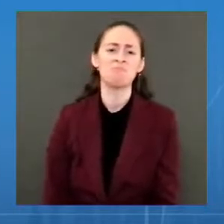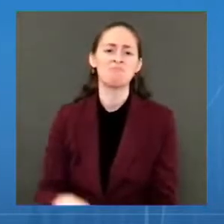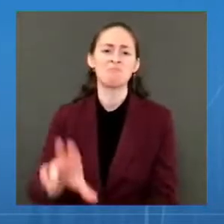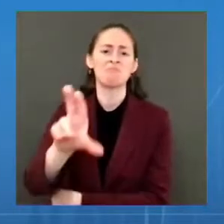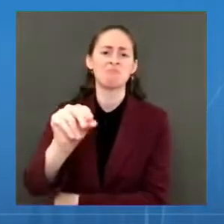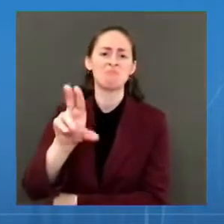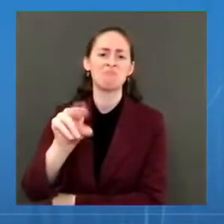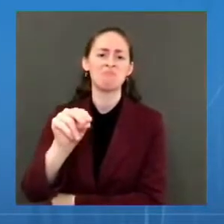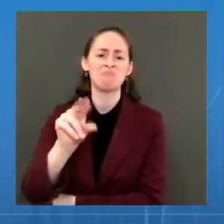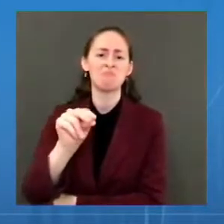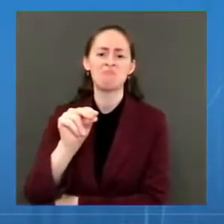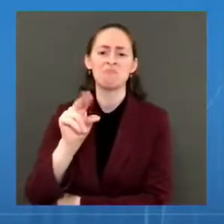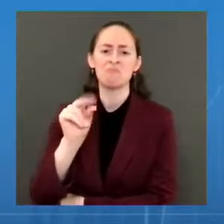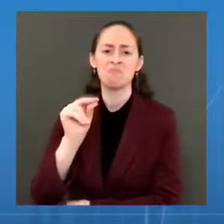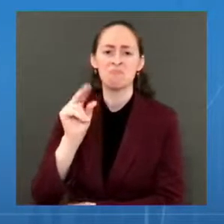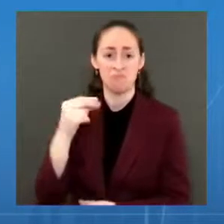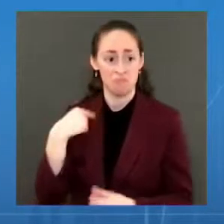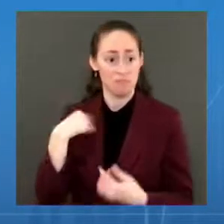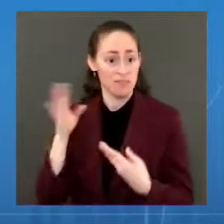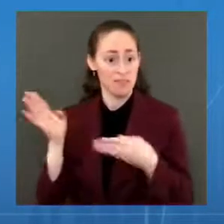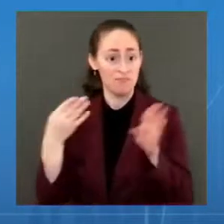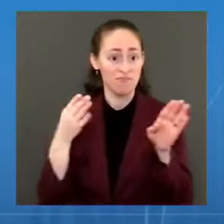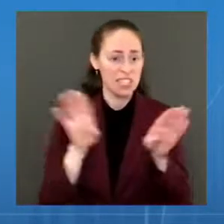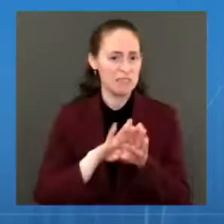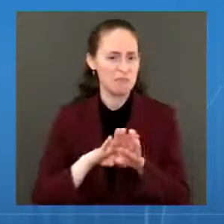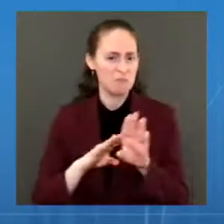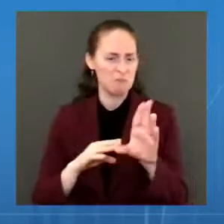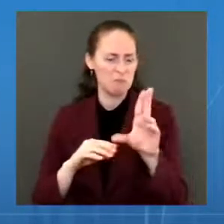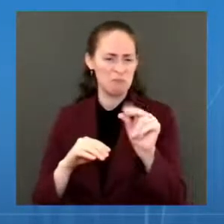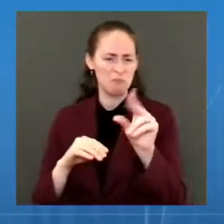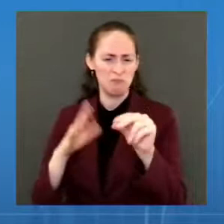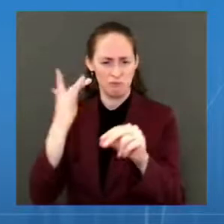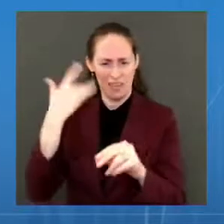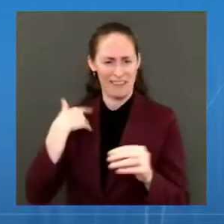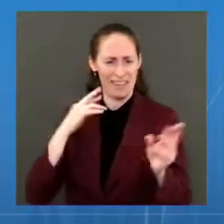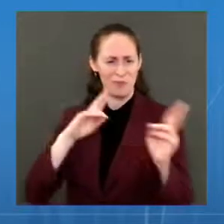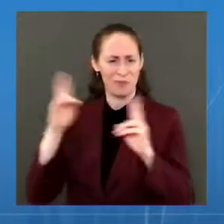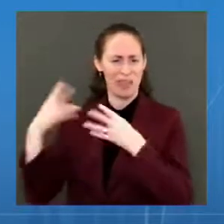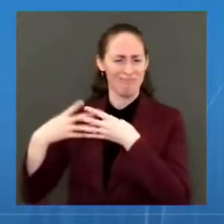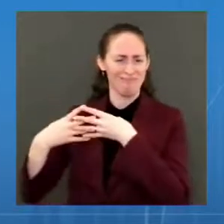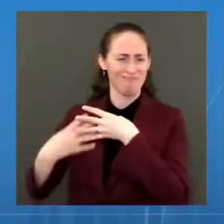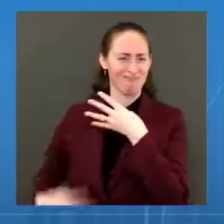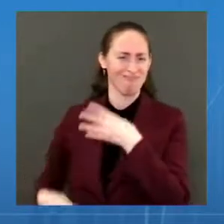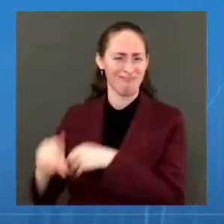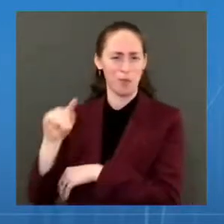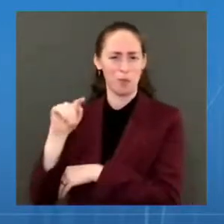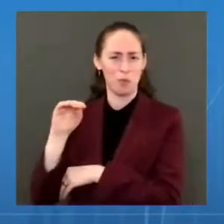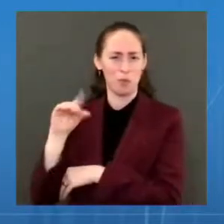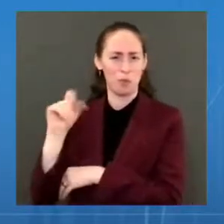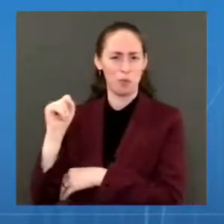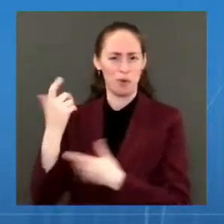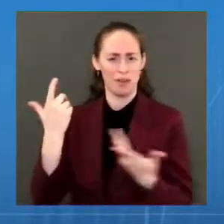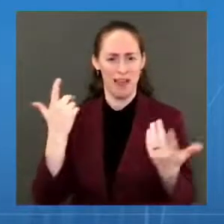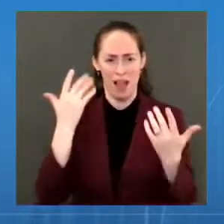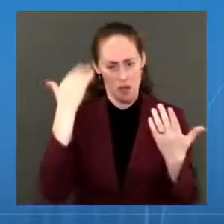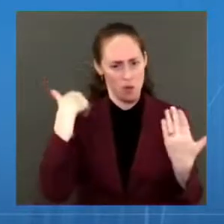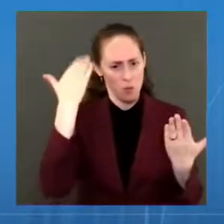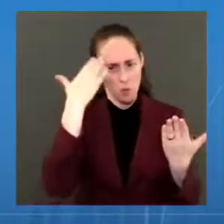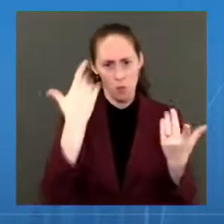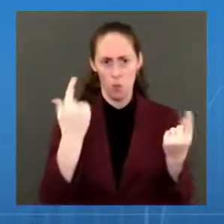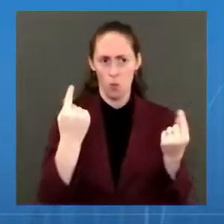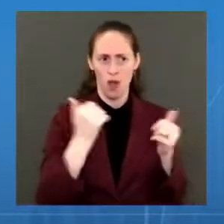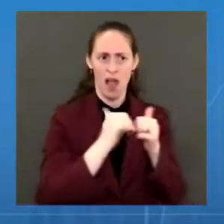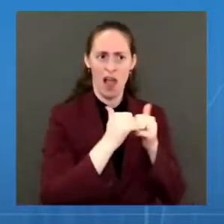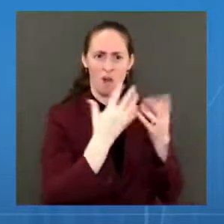direction. We have the tools to accelerate the path out of this pandemic, widely available